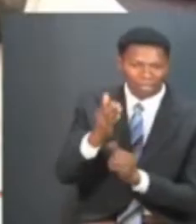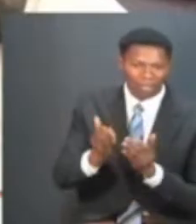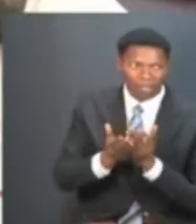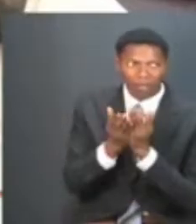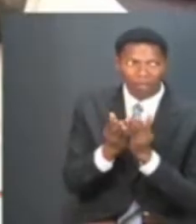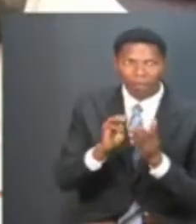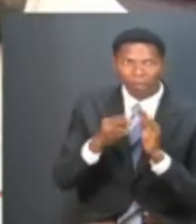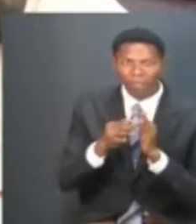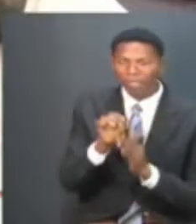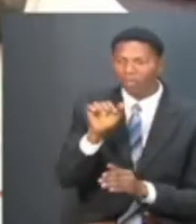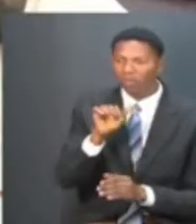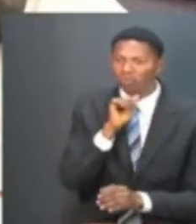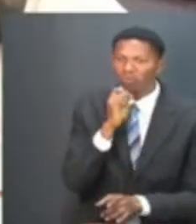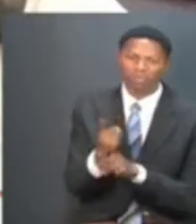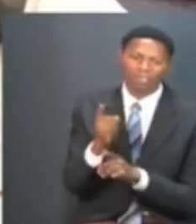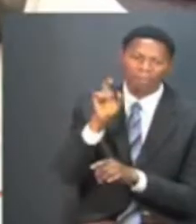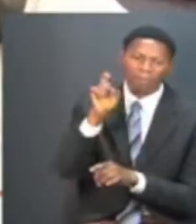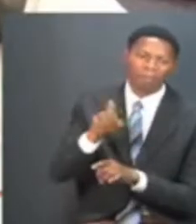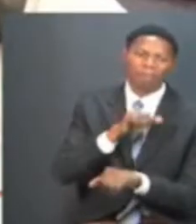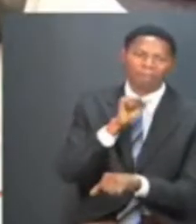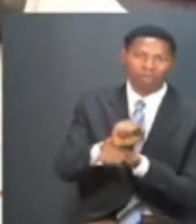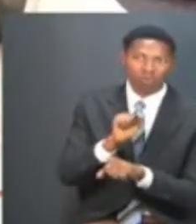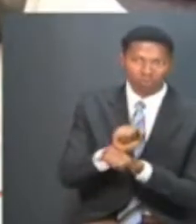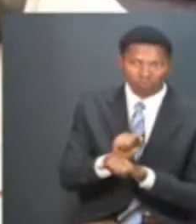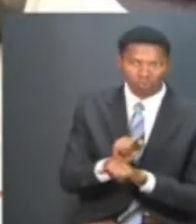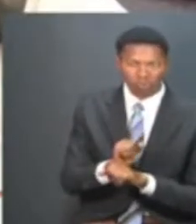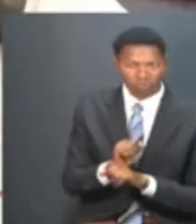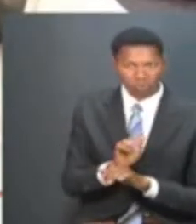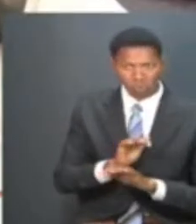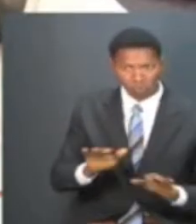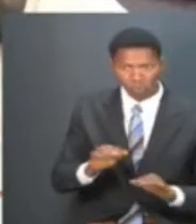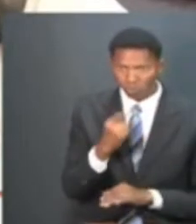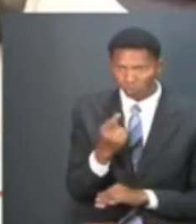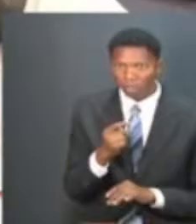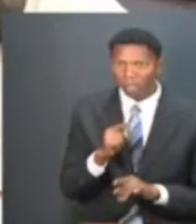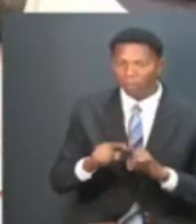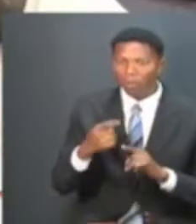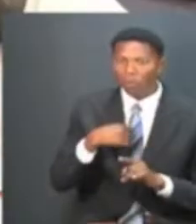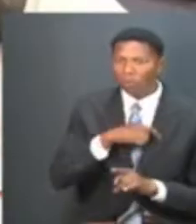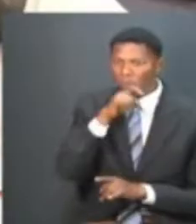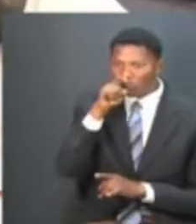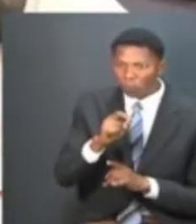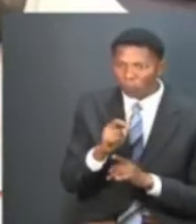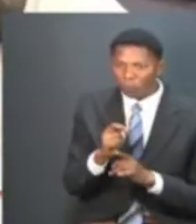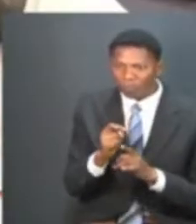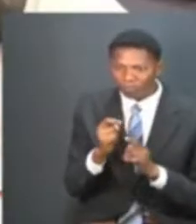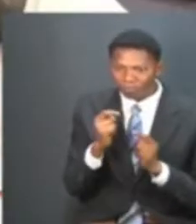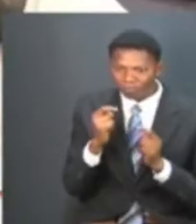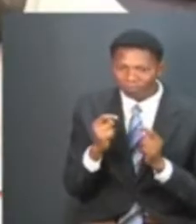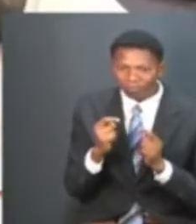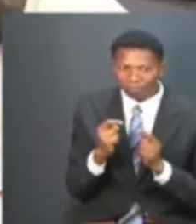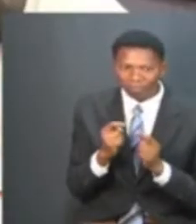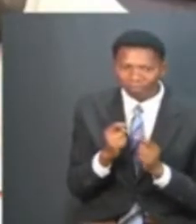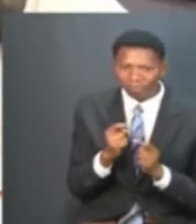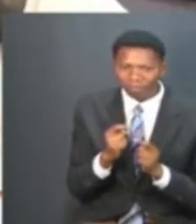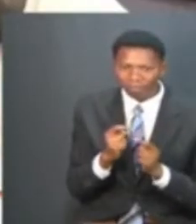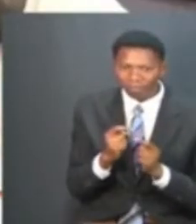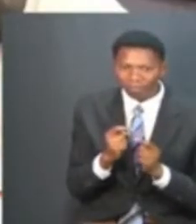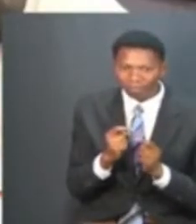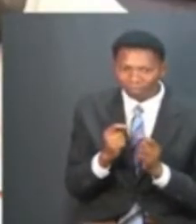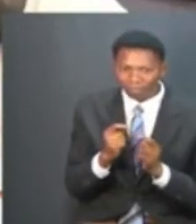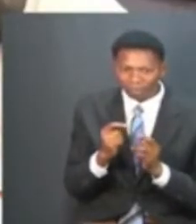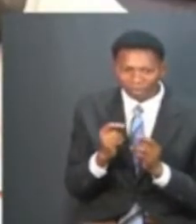to belabor. We should be revolving around reasons why life jackets and